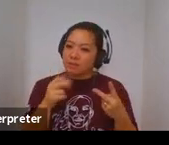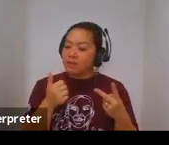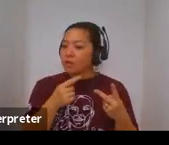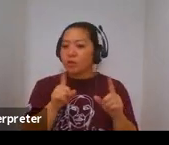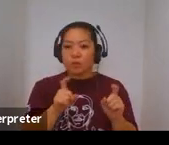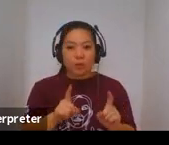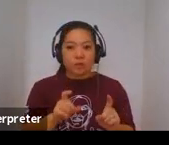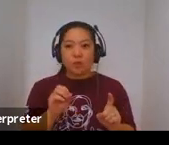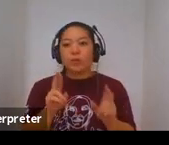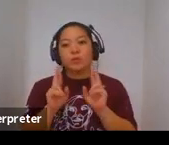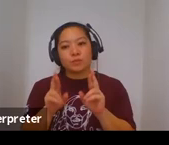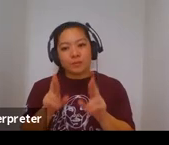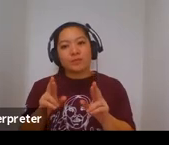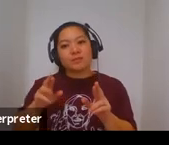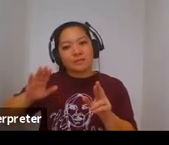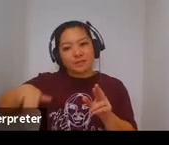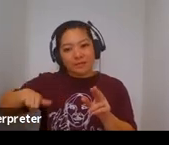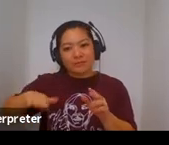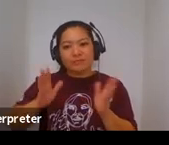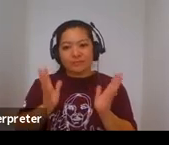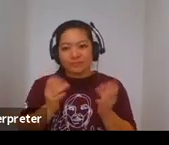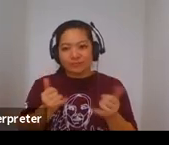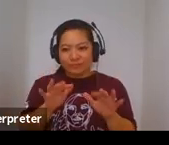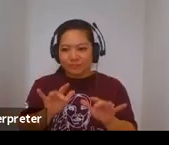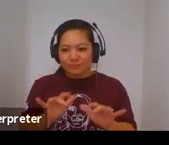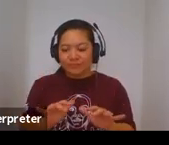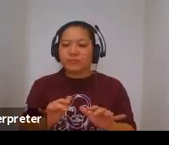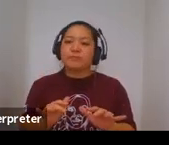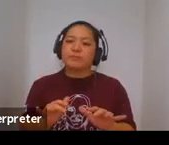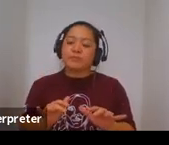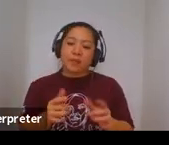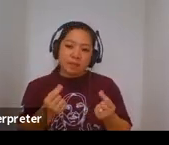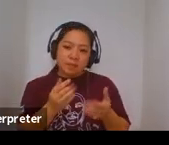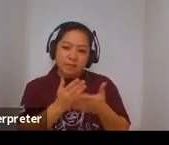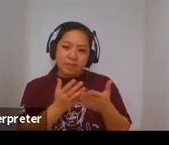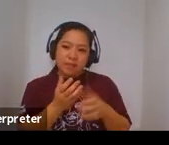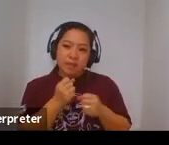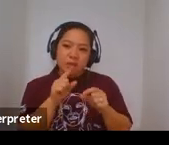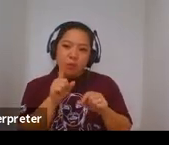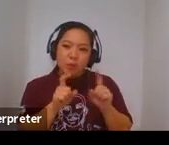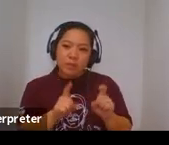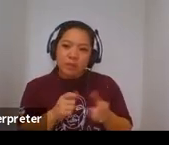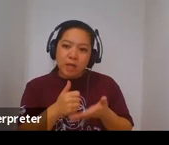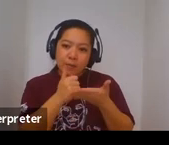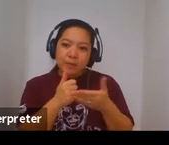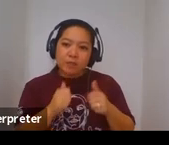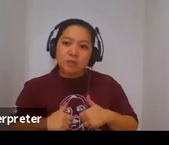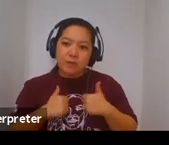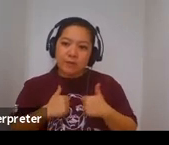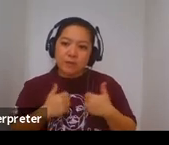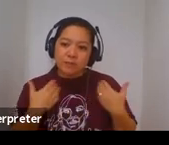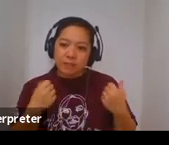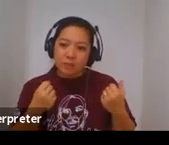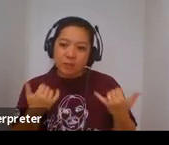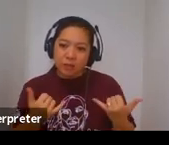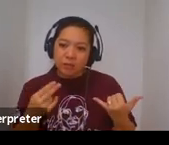or responses in the chat. And I did get a question about helping survivors heal.